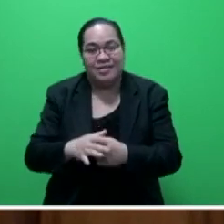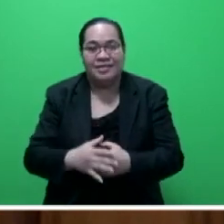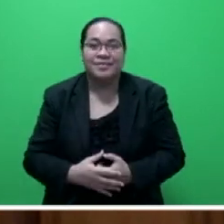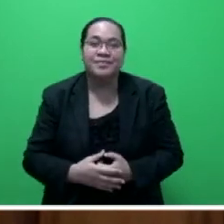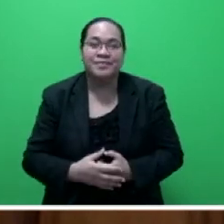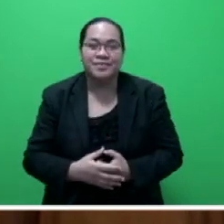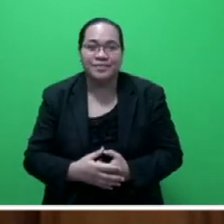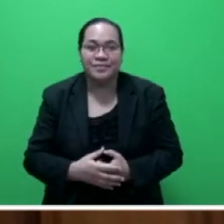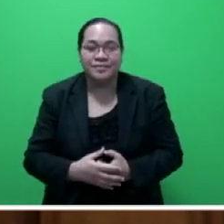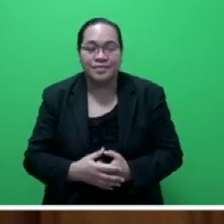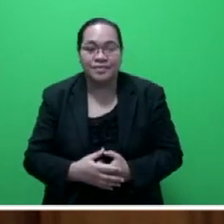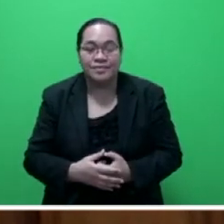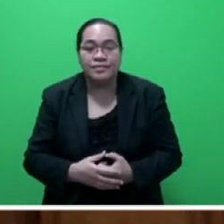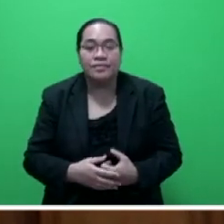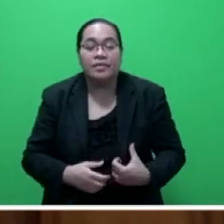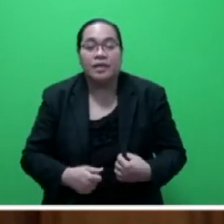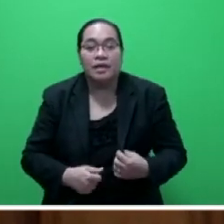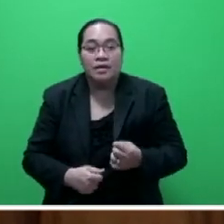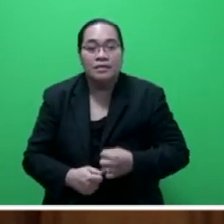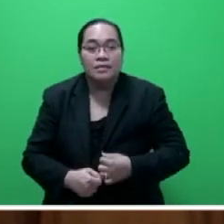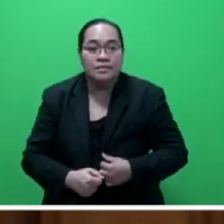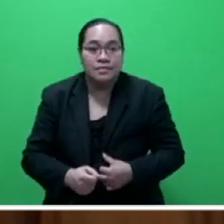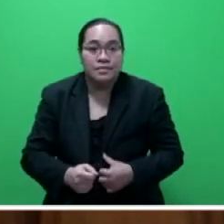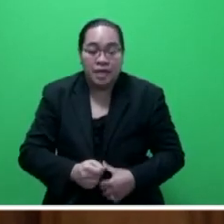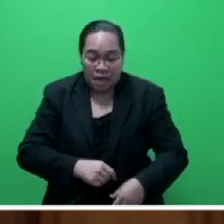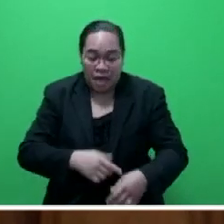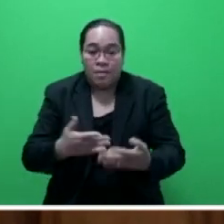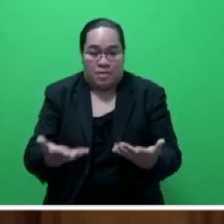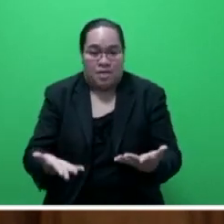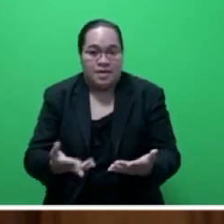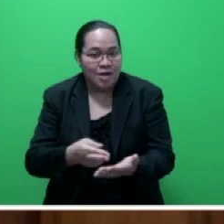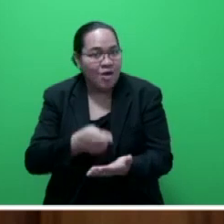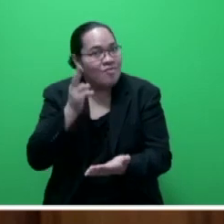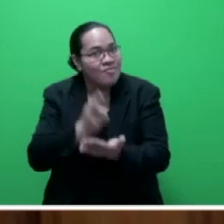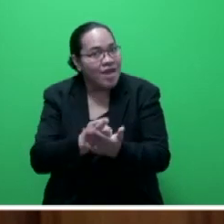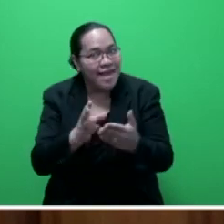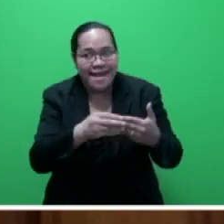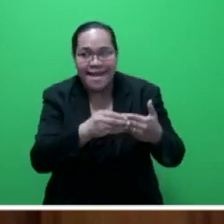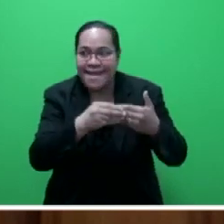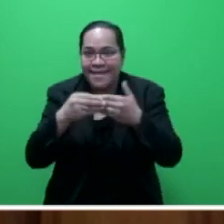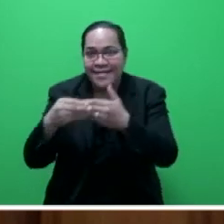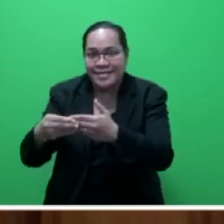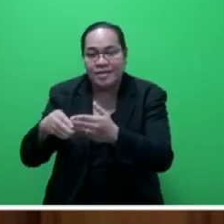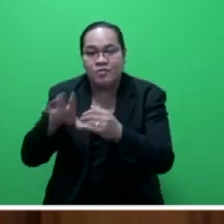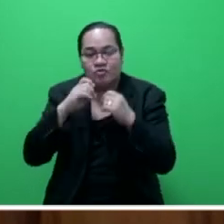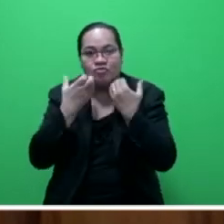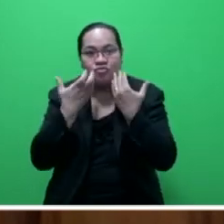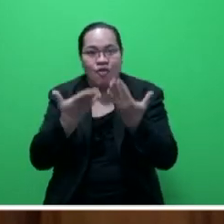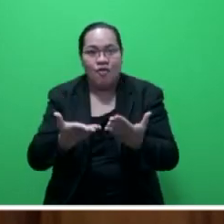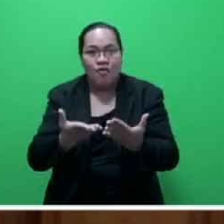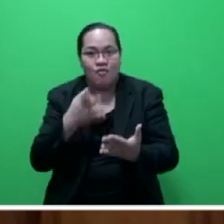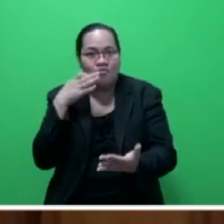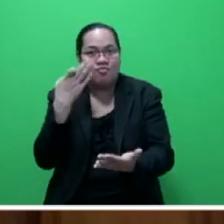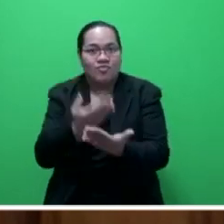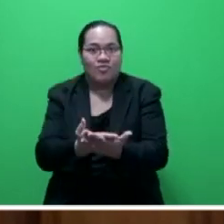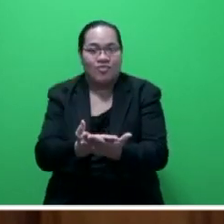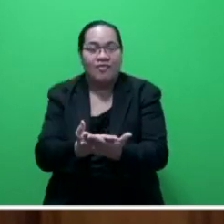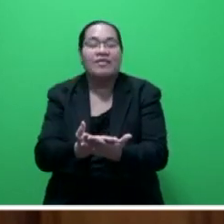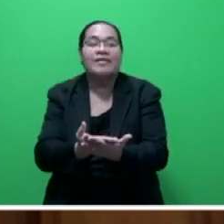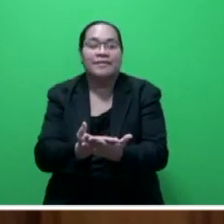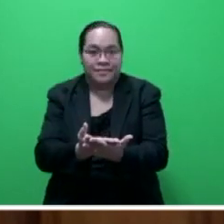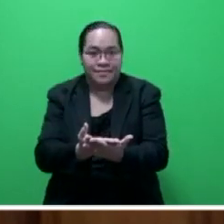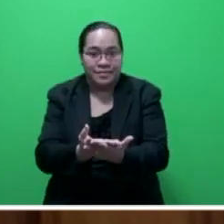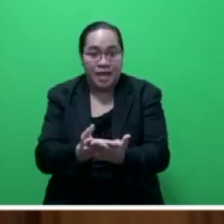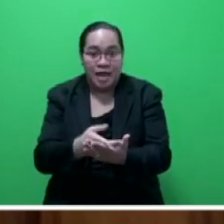But this Honourable Speaker say is where real leadership comes in. This is